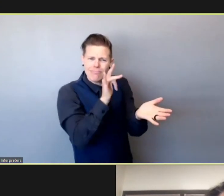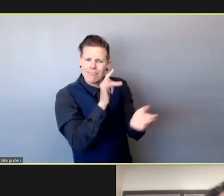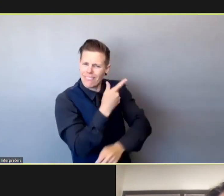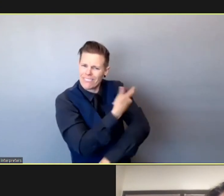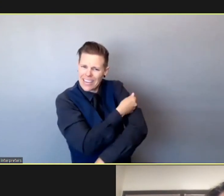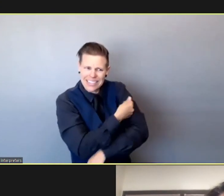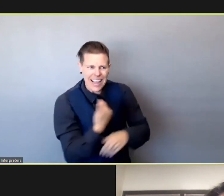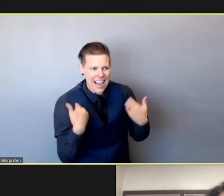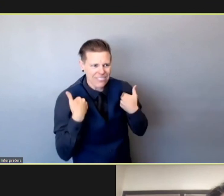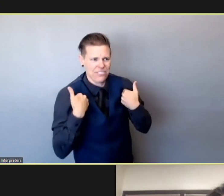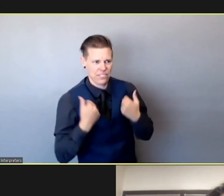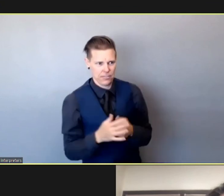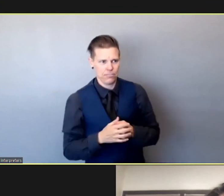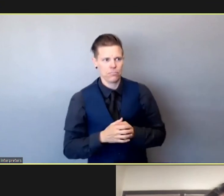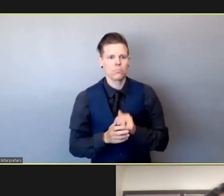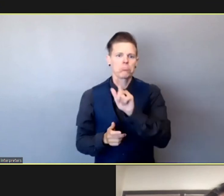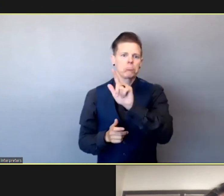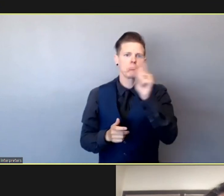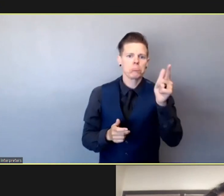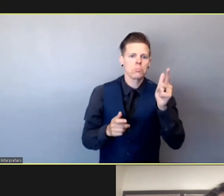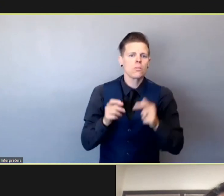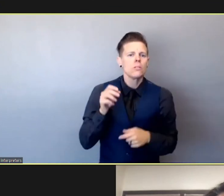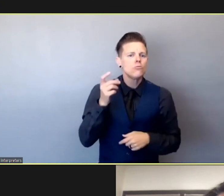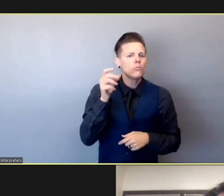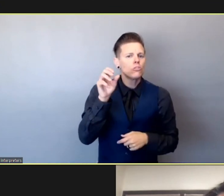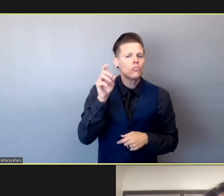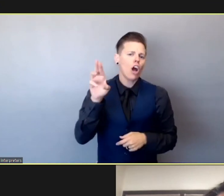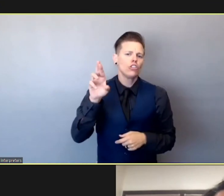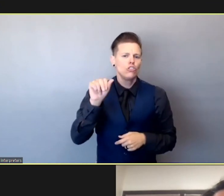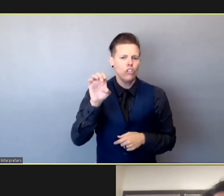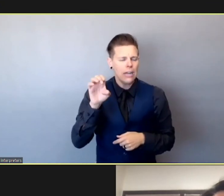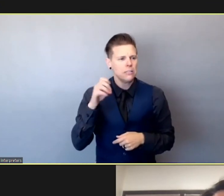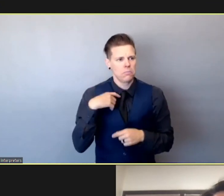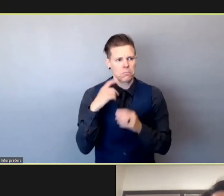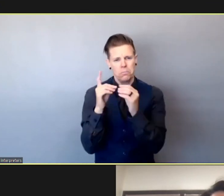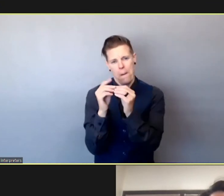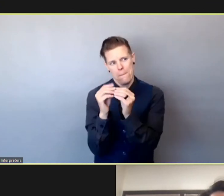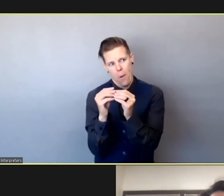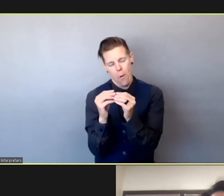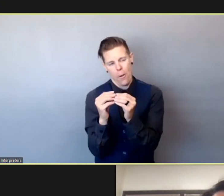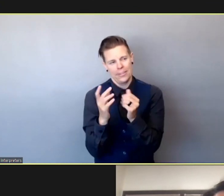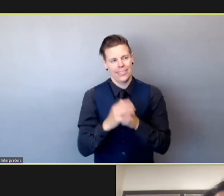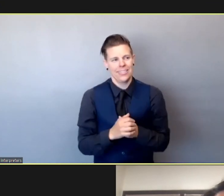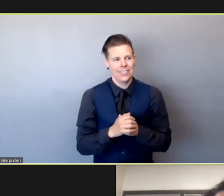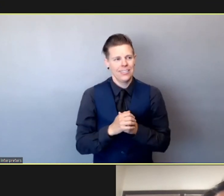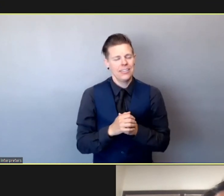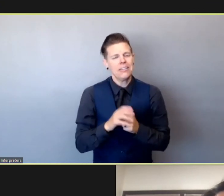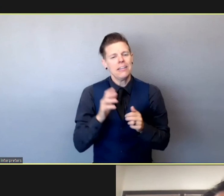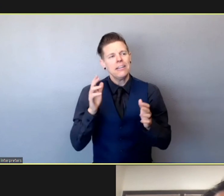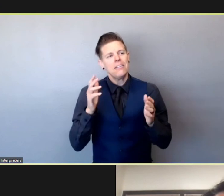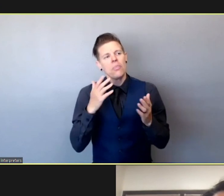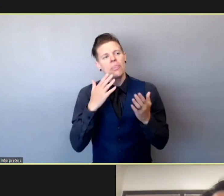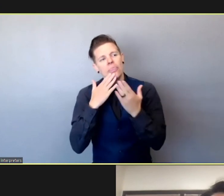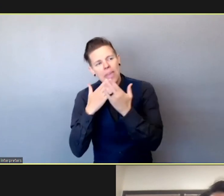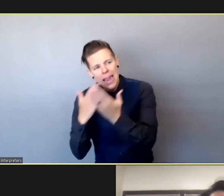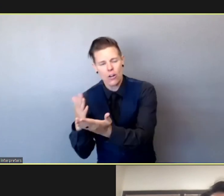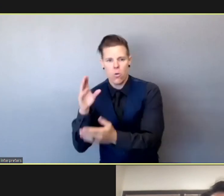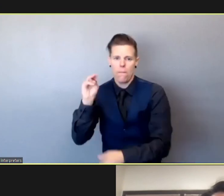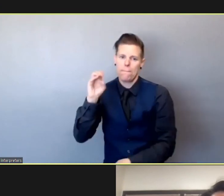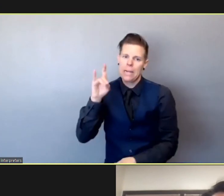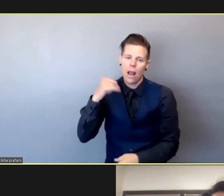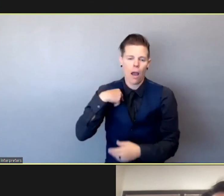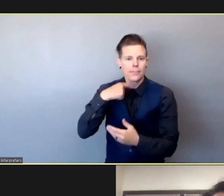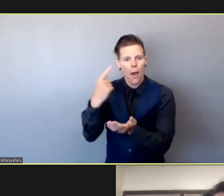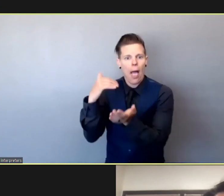just say too, I should do this every time. I only do it every other time, but thanks to the media. I mean, this is all